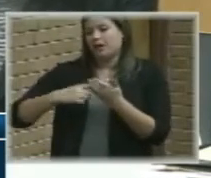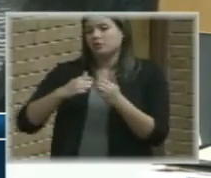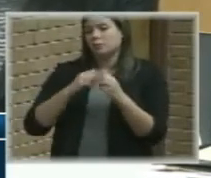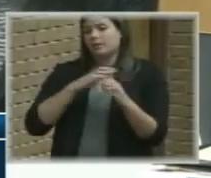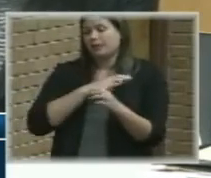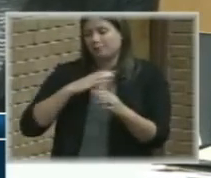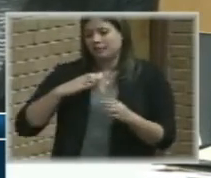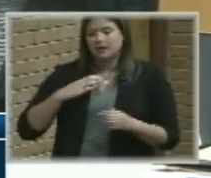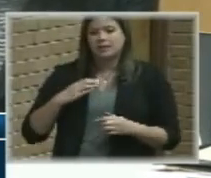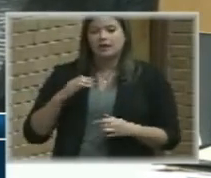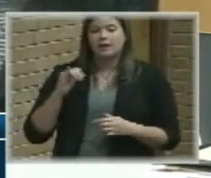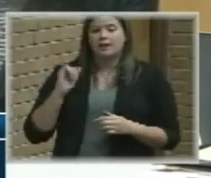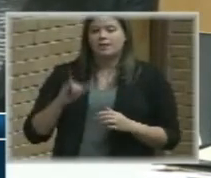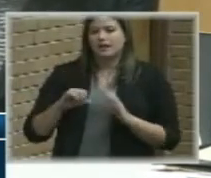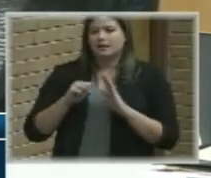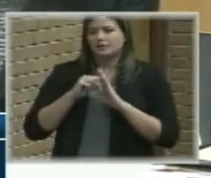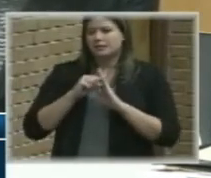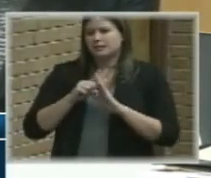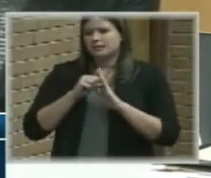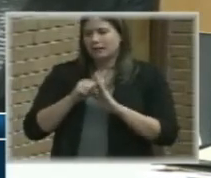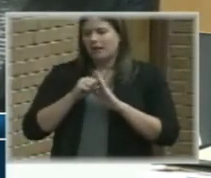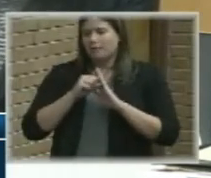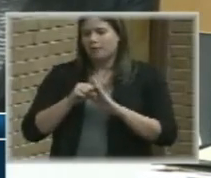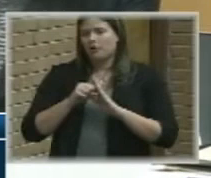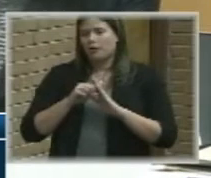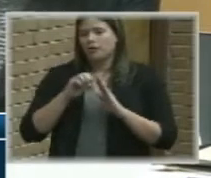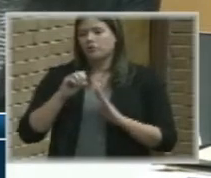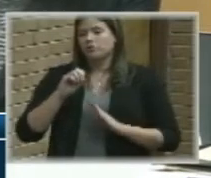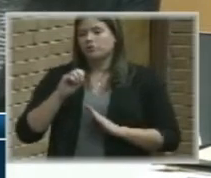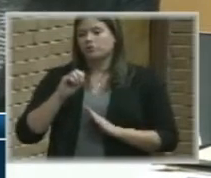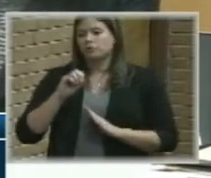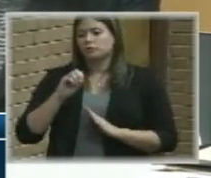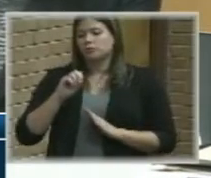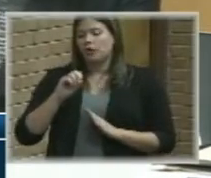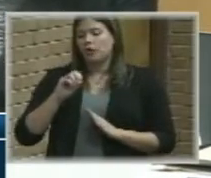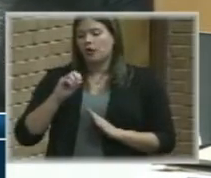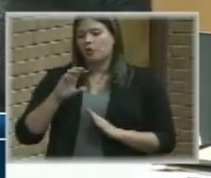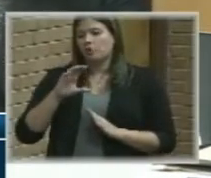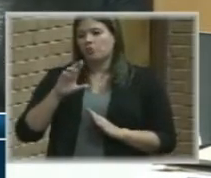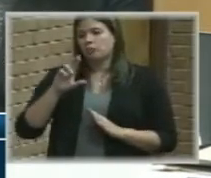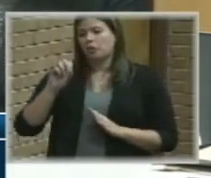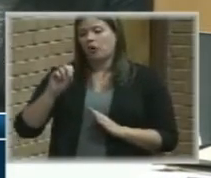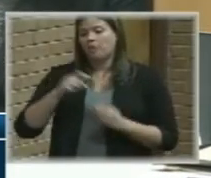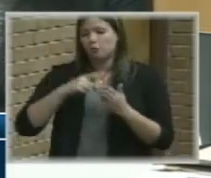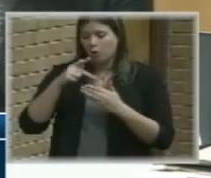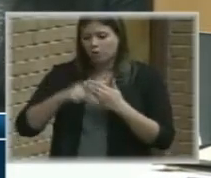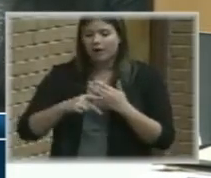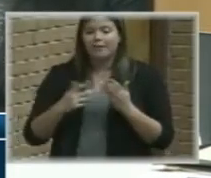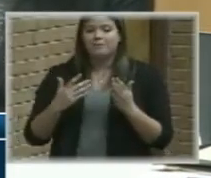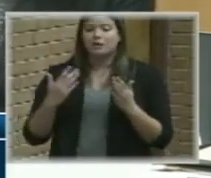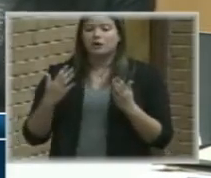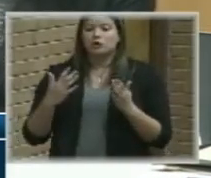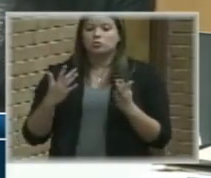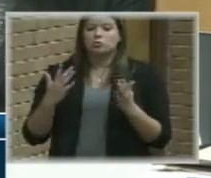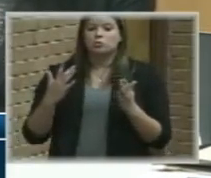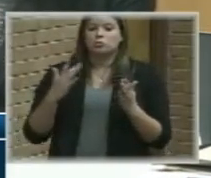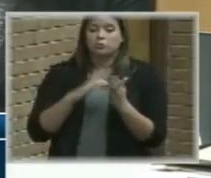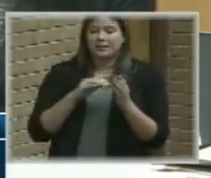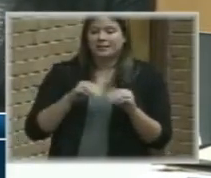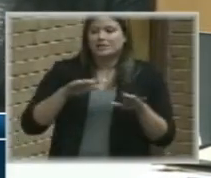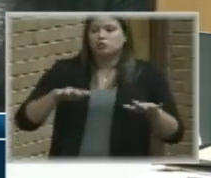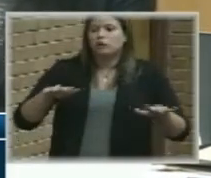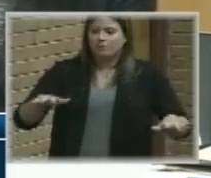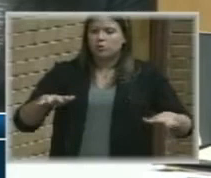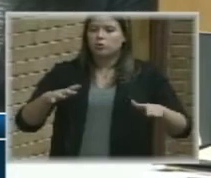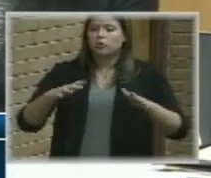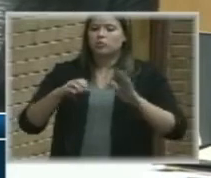is a sample soap program to collect and redistribute sample personal care items to organizations that are